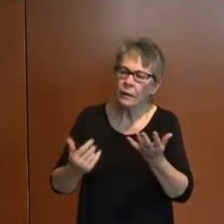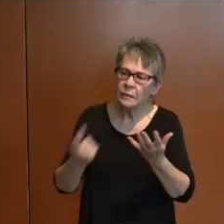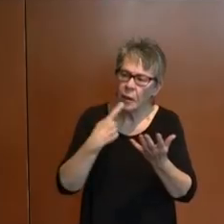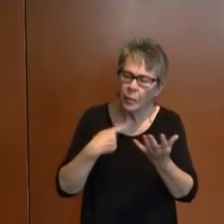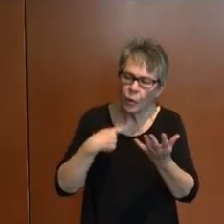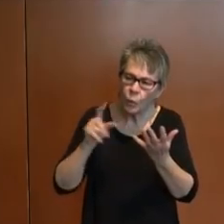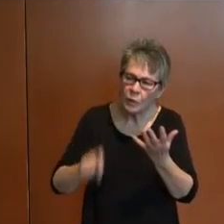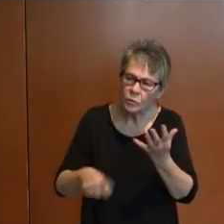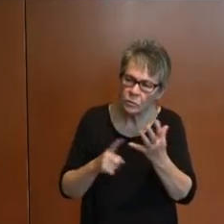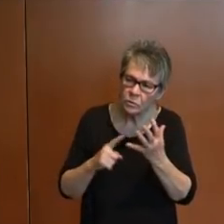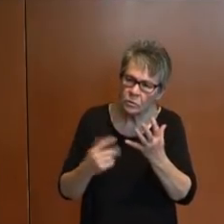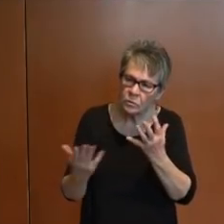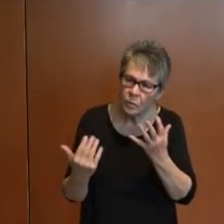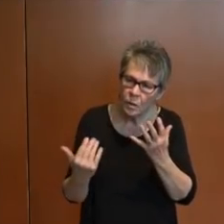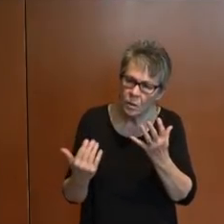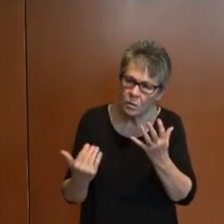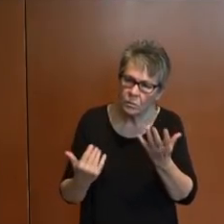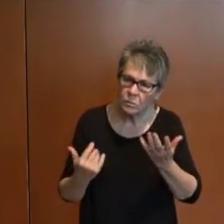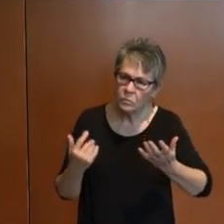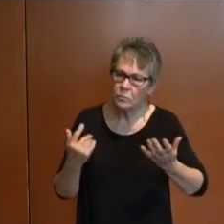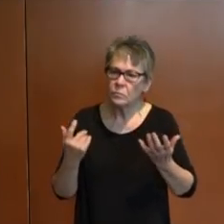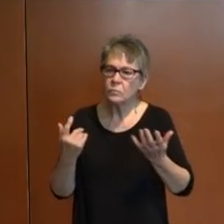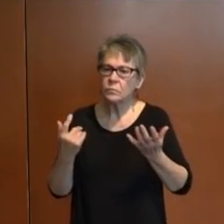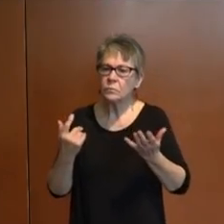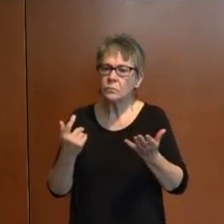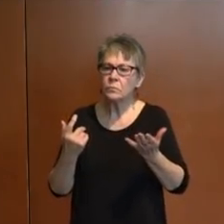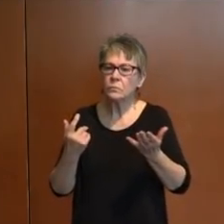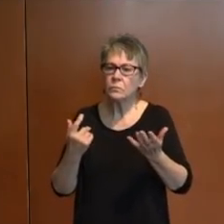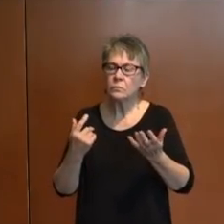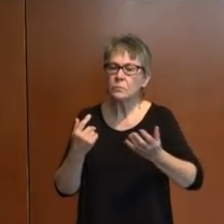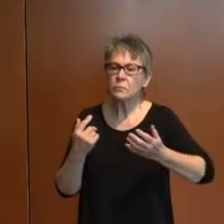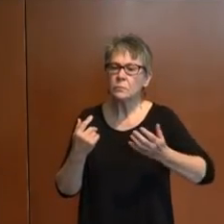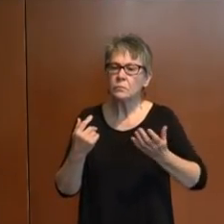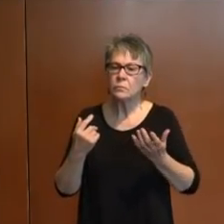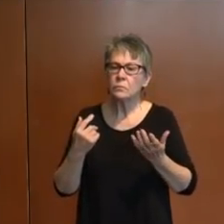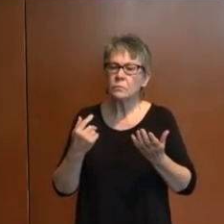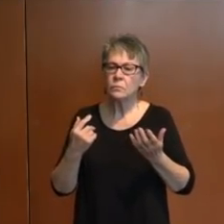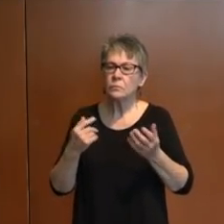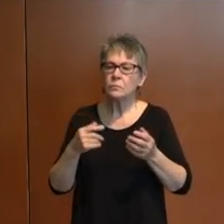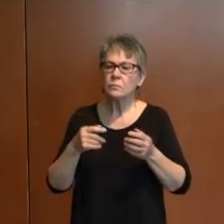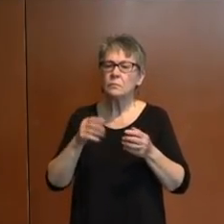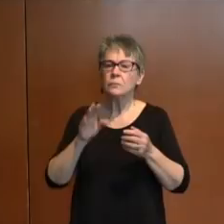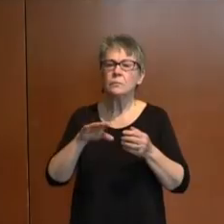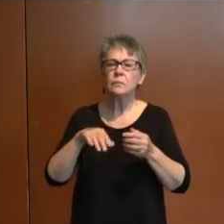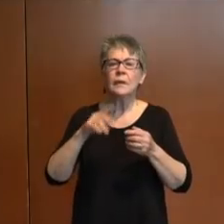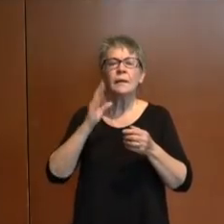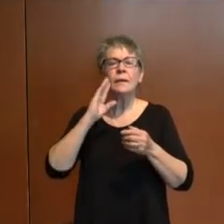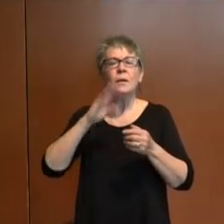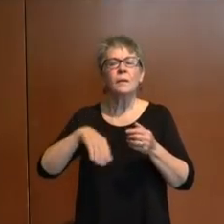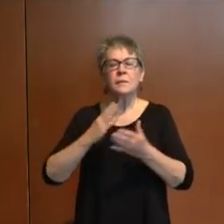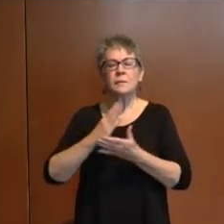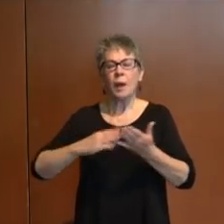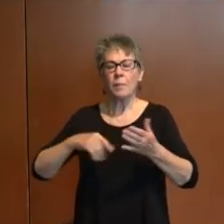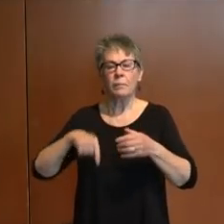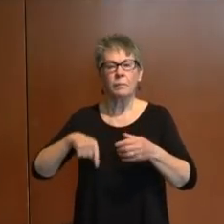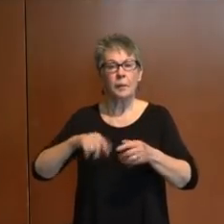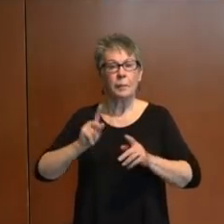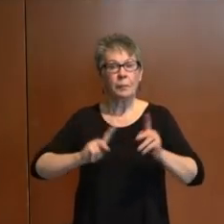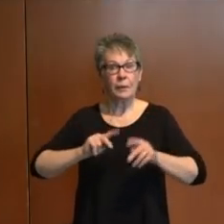know that there's some NJ residents who only live in the state part of the year and as such are officially residents of other states like Florida, for